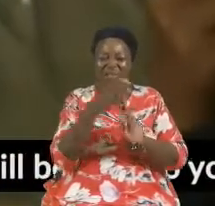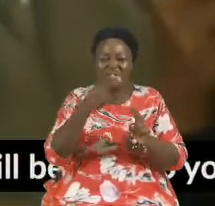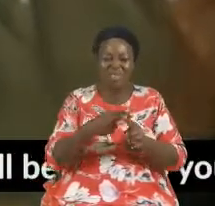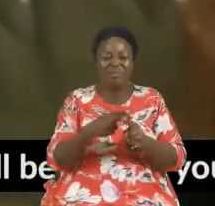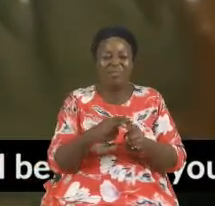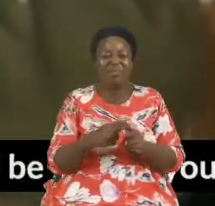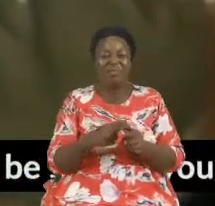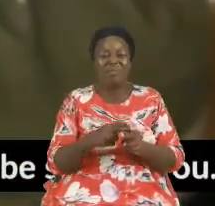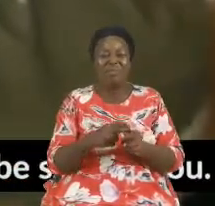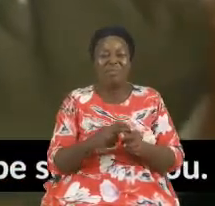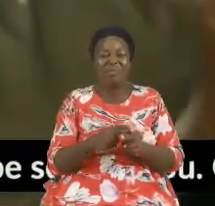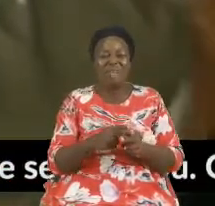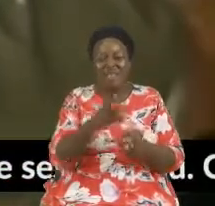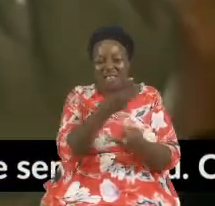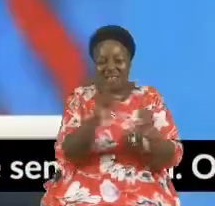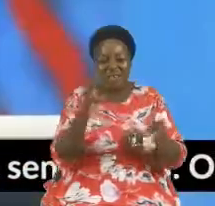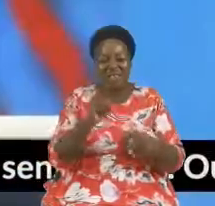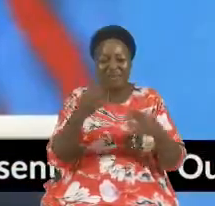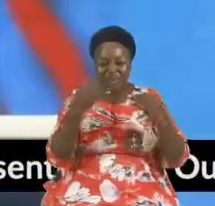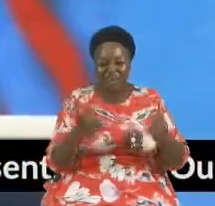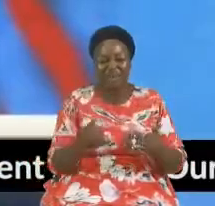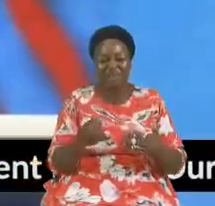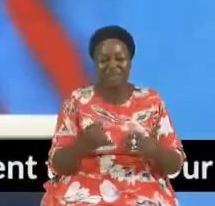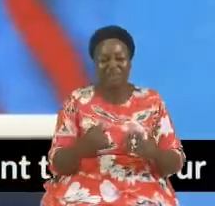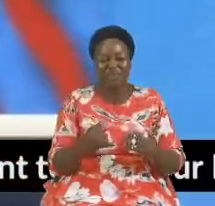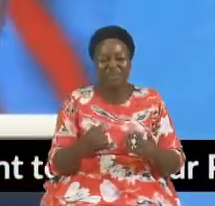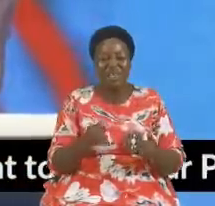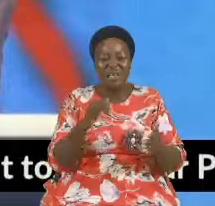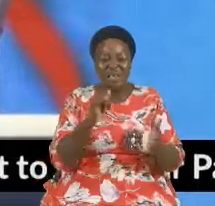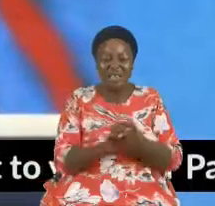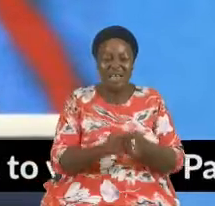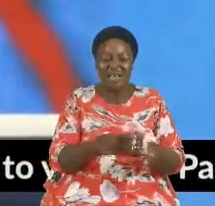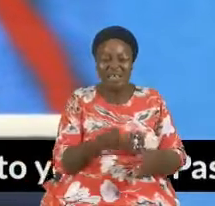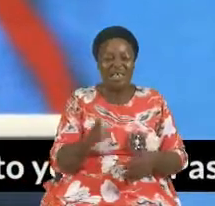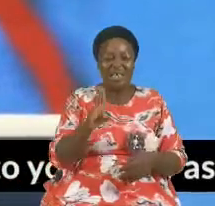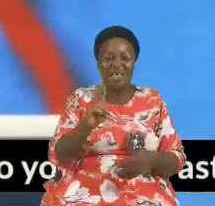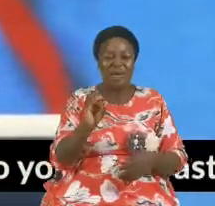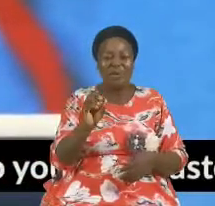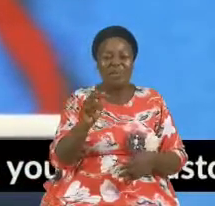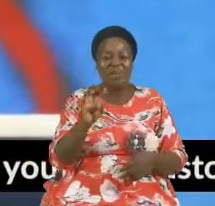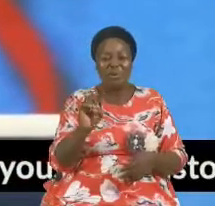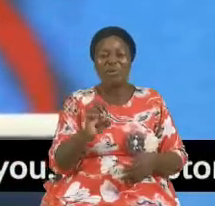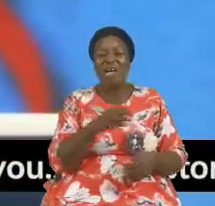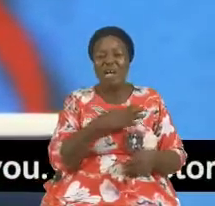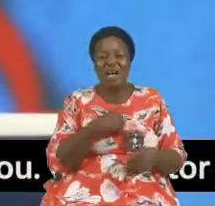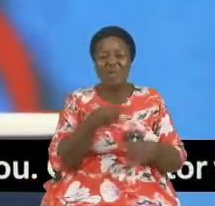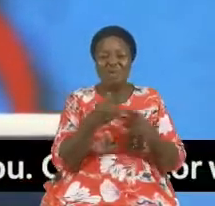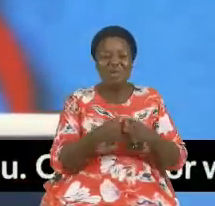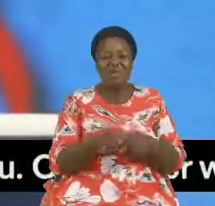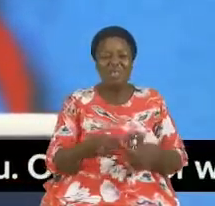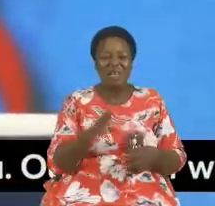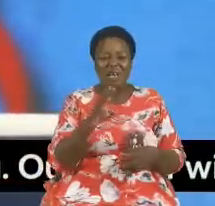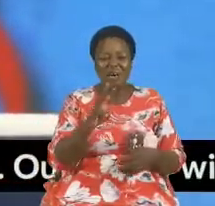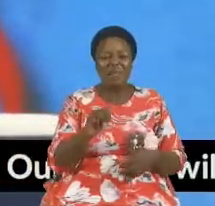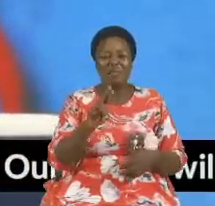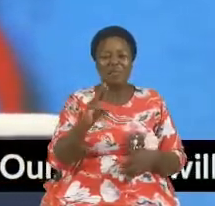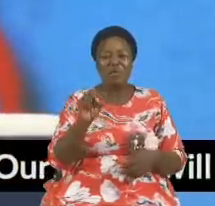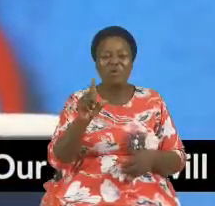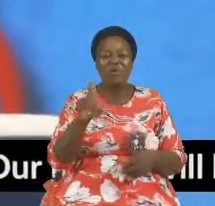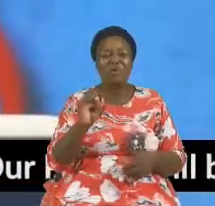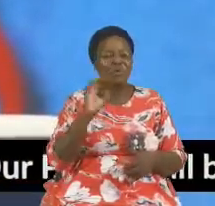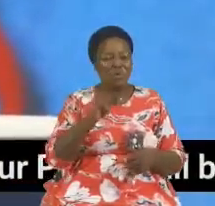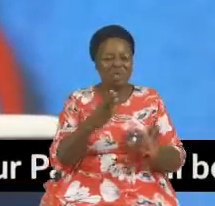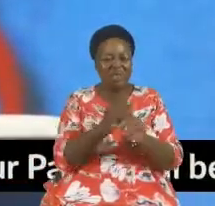Those who have stroke, touch them now. Heal them now. Deliver them now. That their bone,